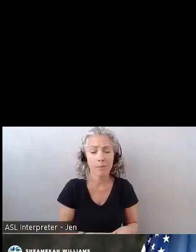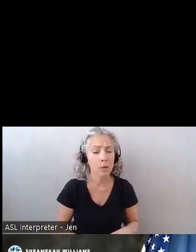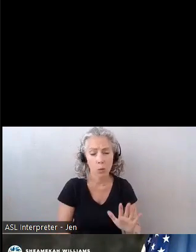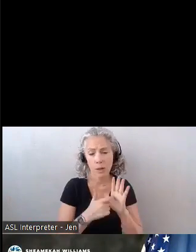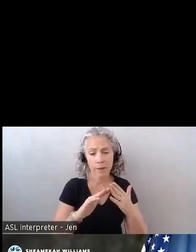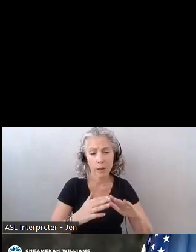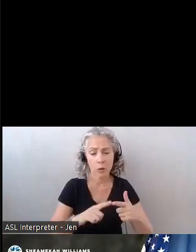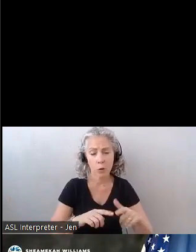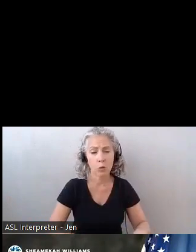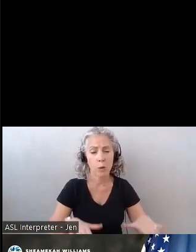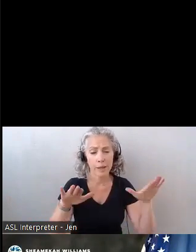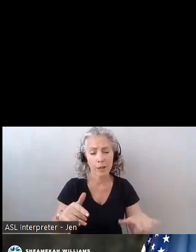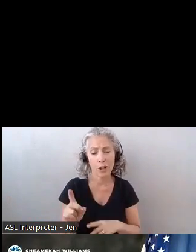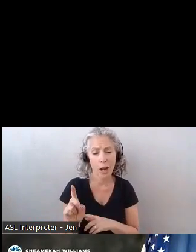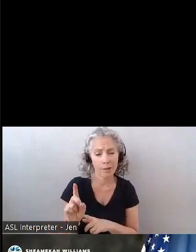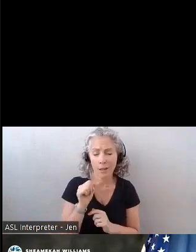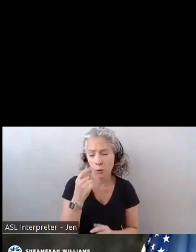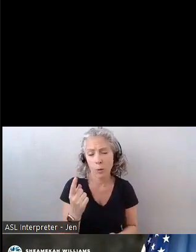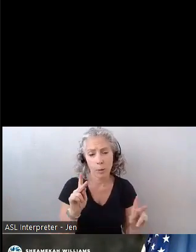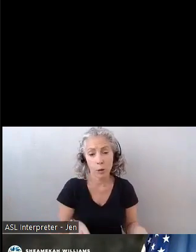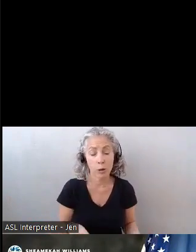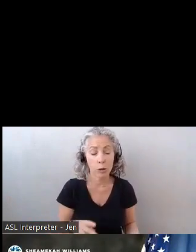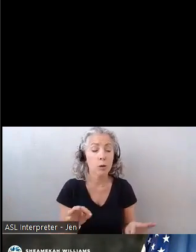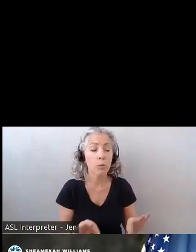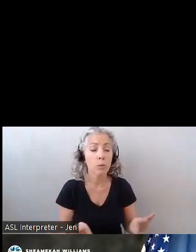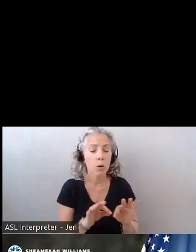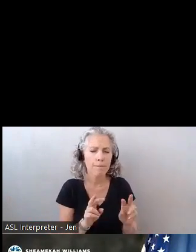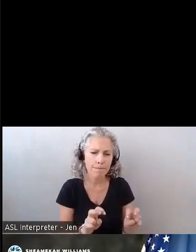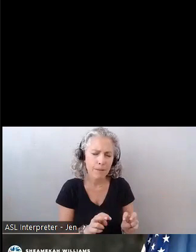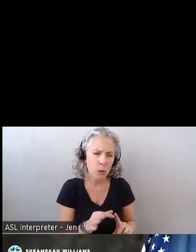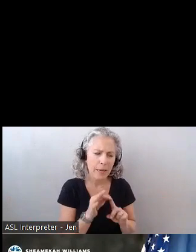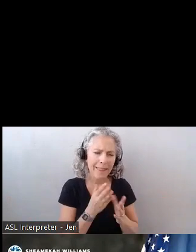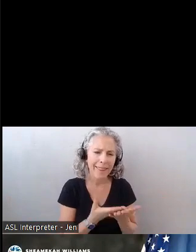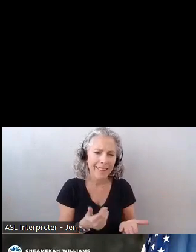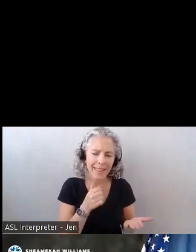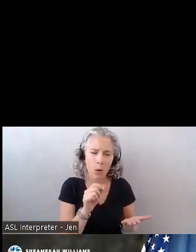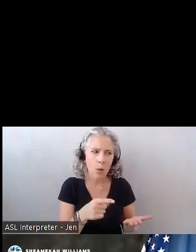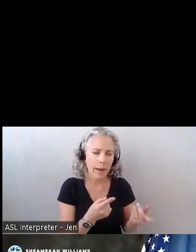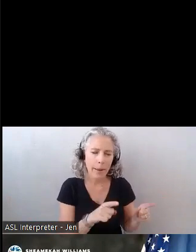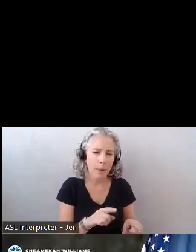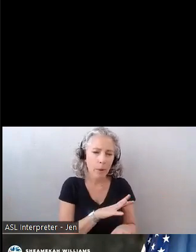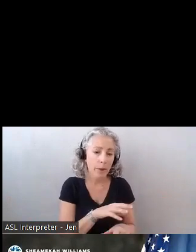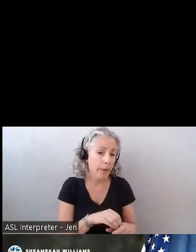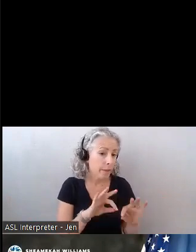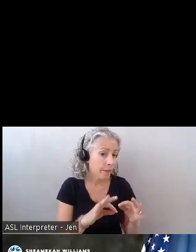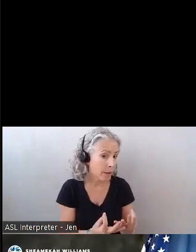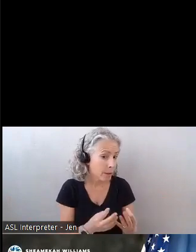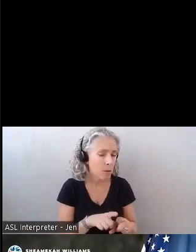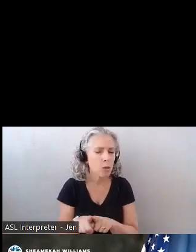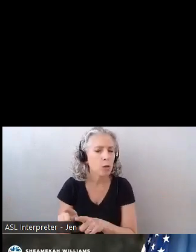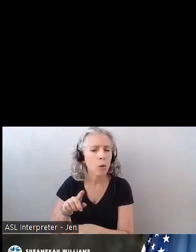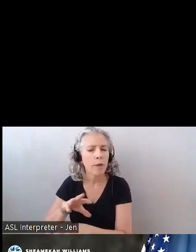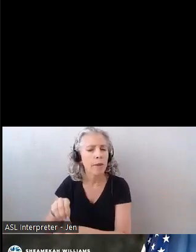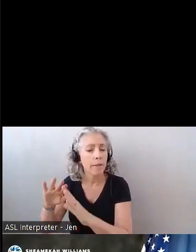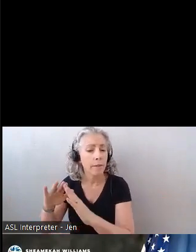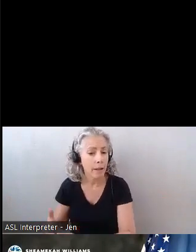a child. So it's really important to look at those unique things that are not only happening in the family, but the community, to make those connections for